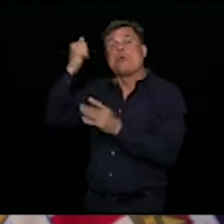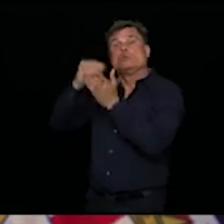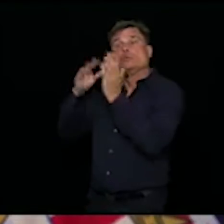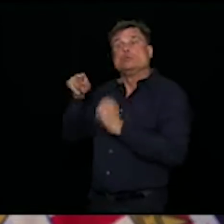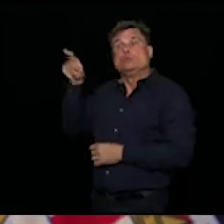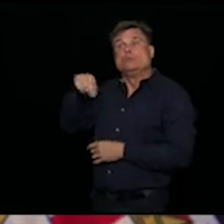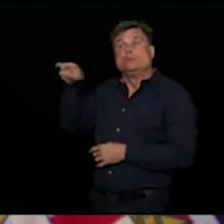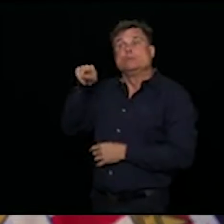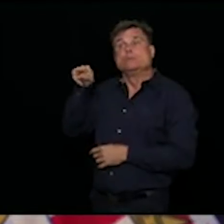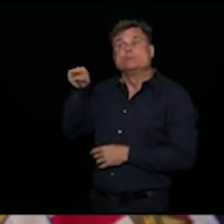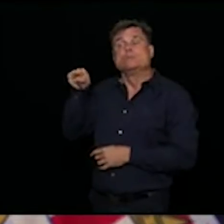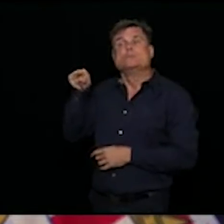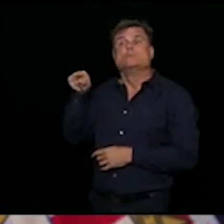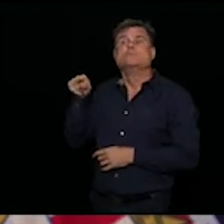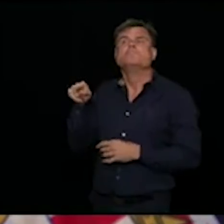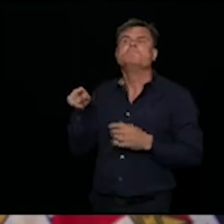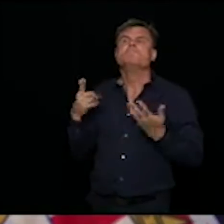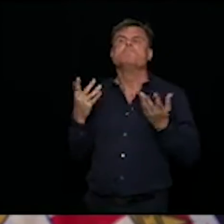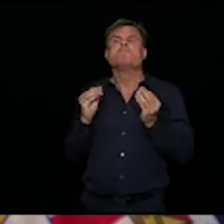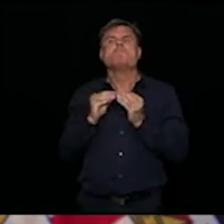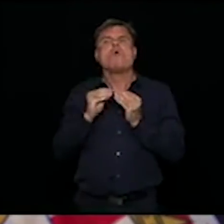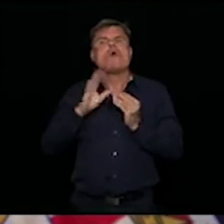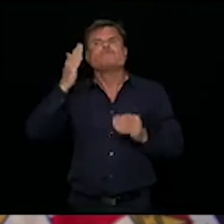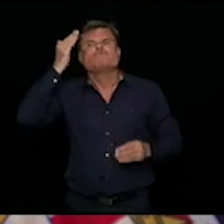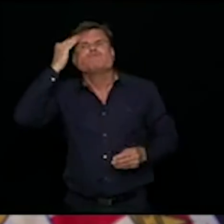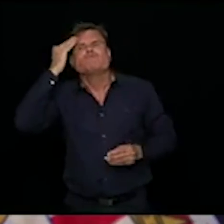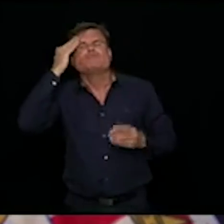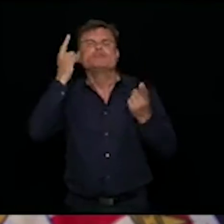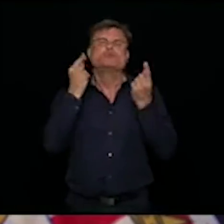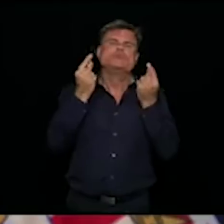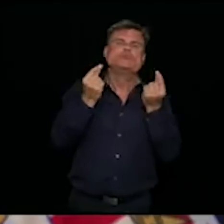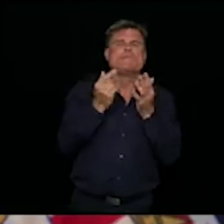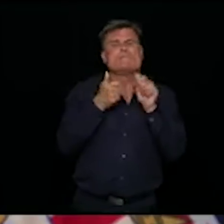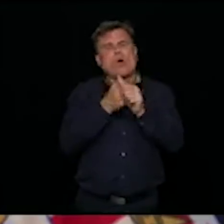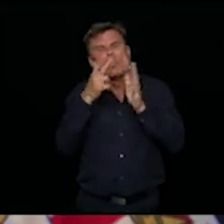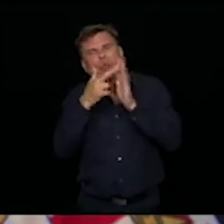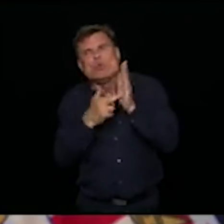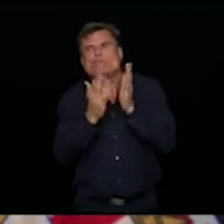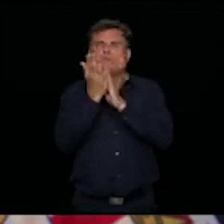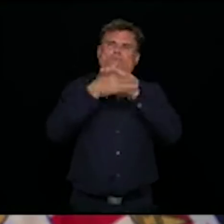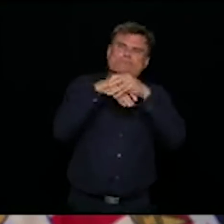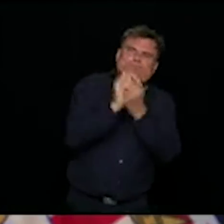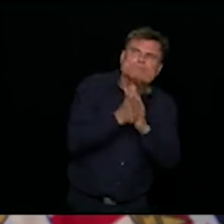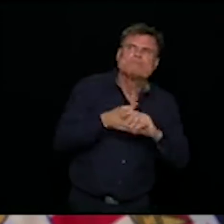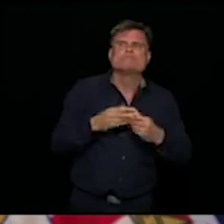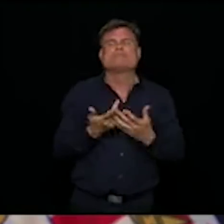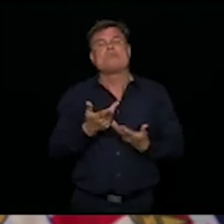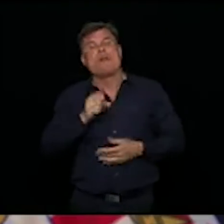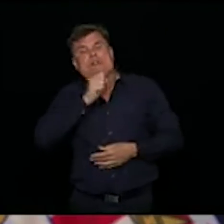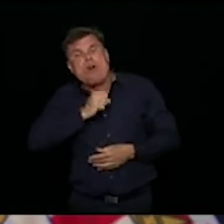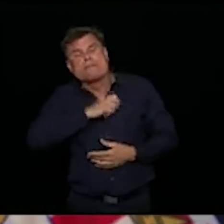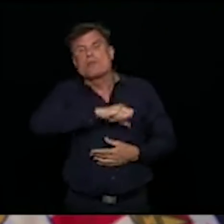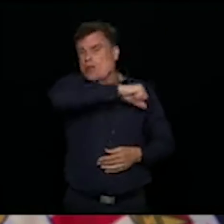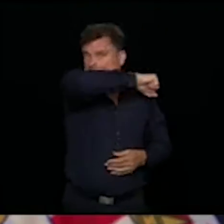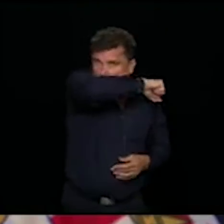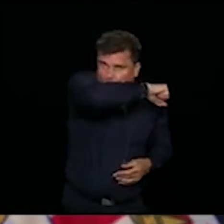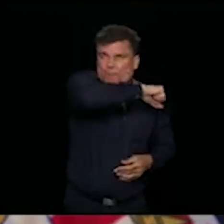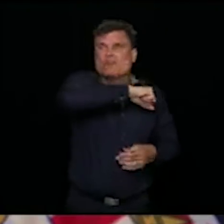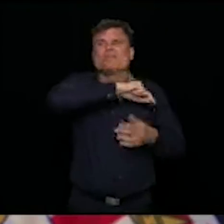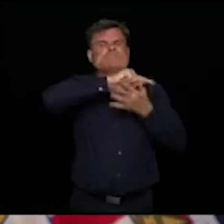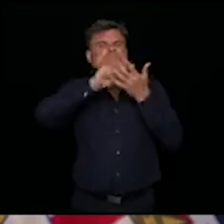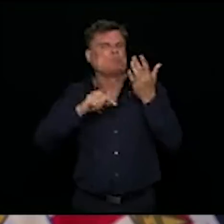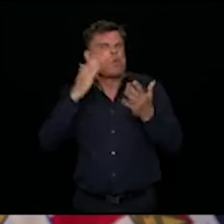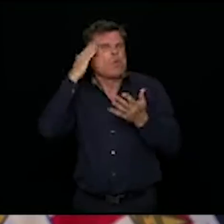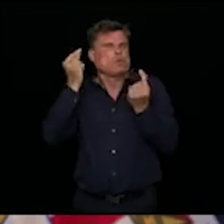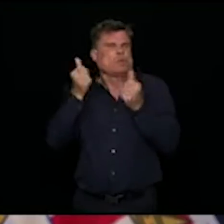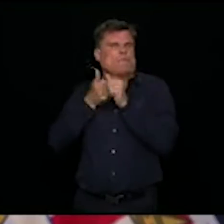contact between students. Older students are also much better able to practice hand hygiene and recognize if they're experiencing symptoms of